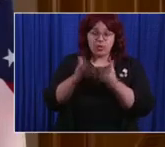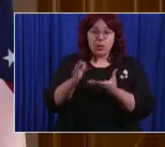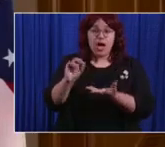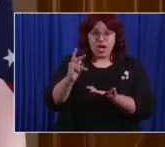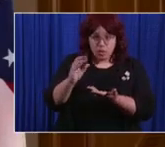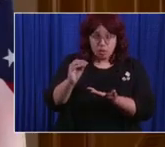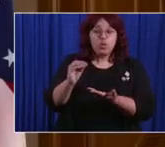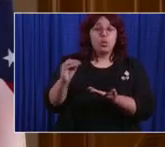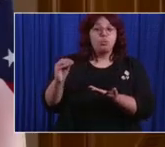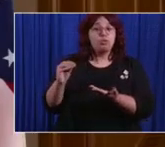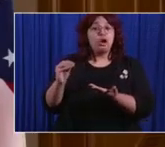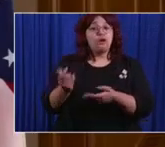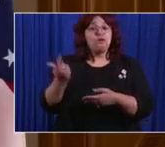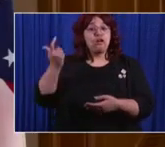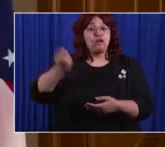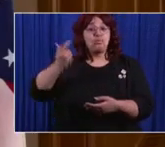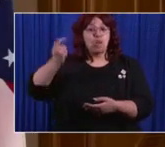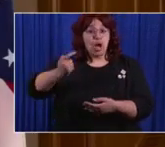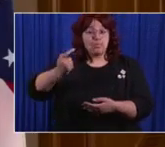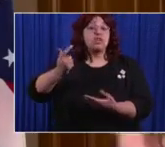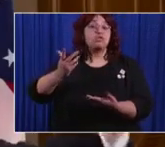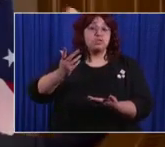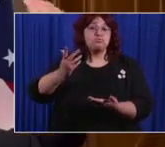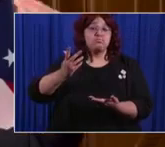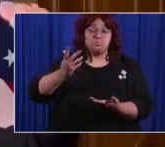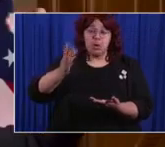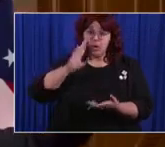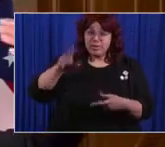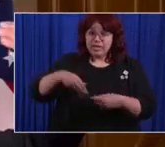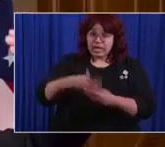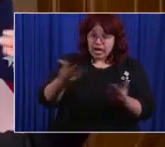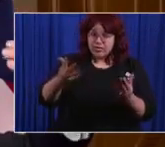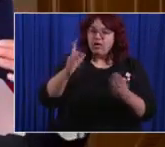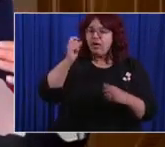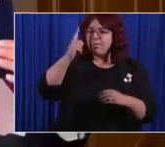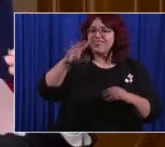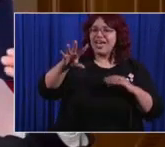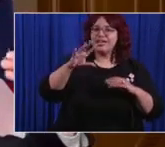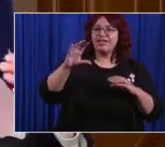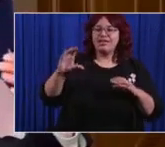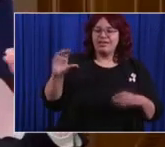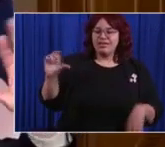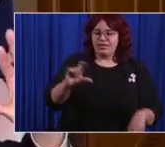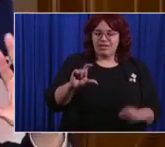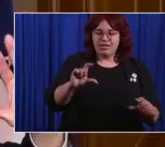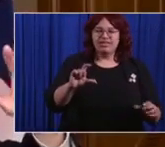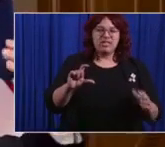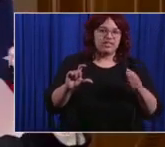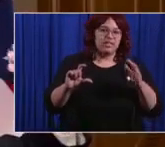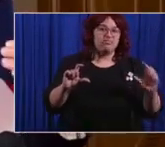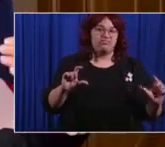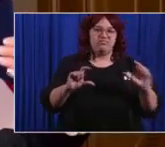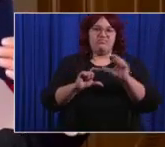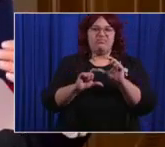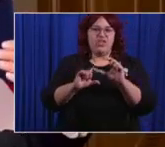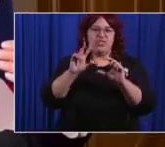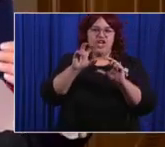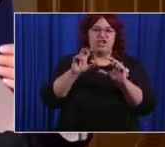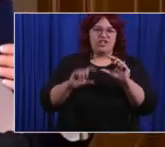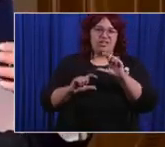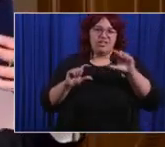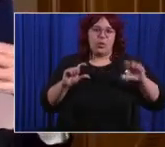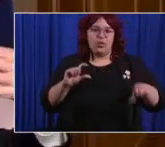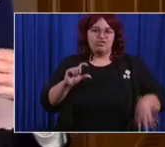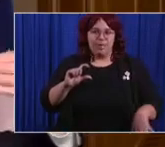We're still paying unemployment. We're just not paying just in another 30 or so days. We're still paying it now, but another 30 or